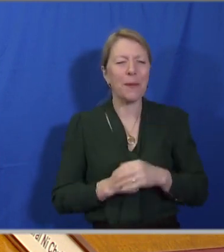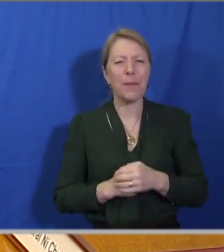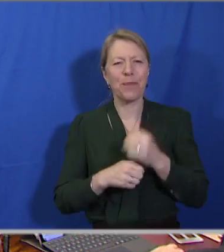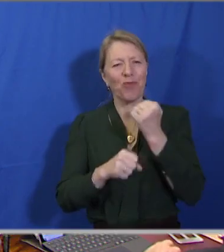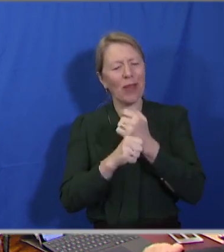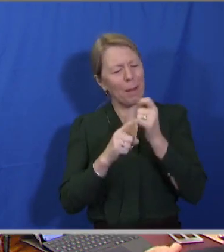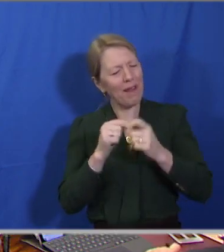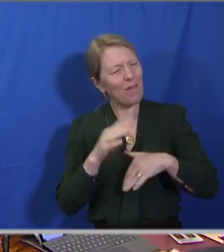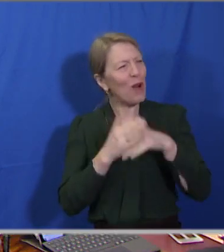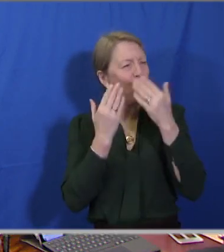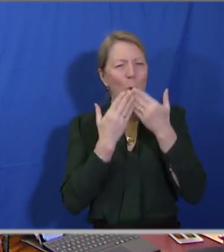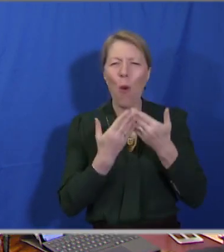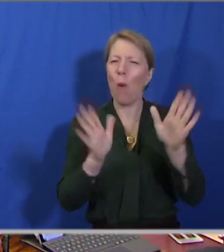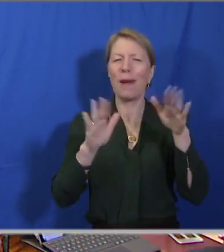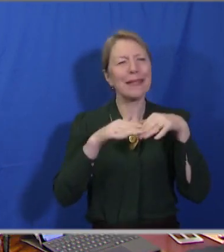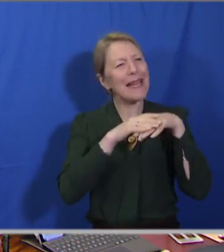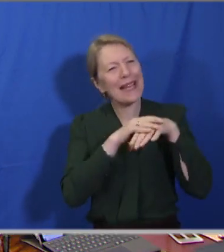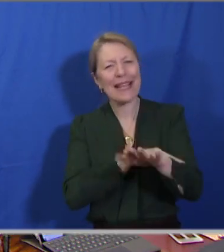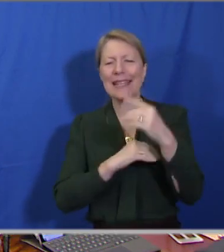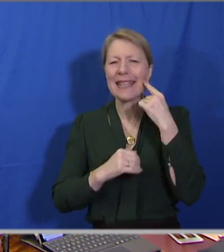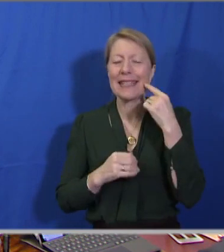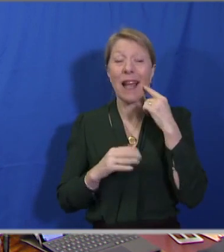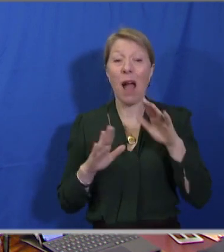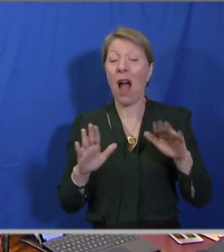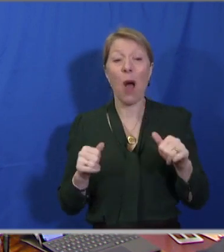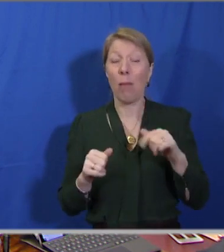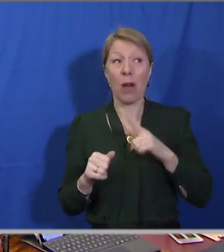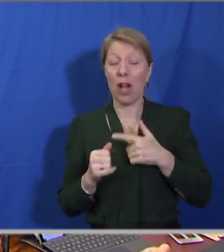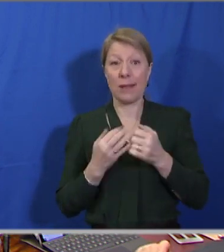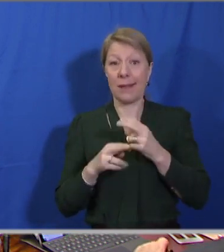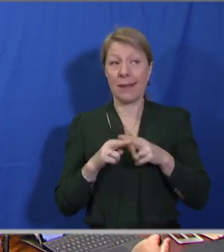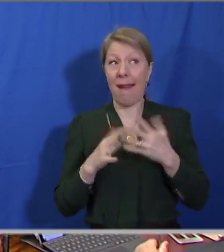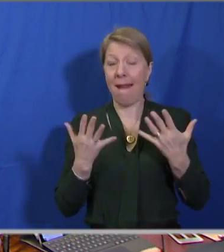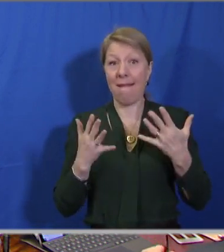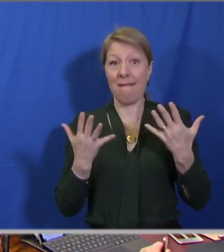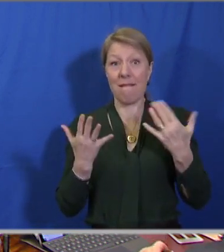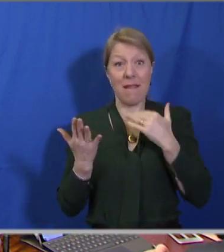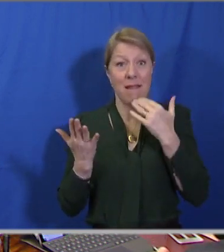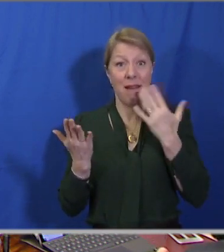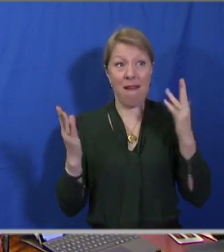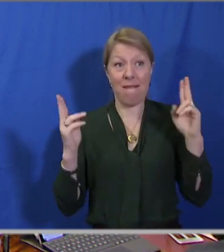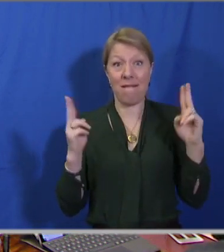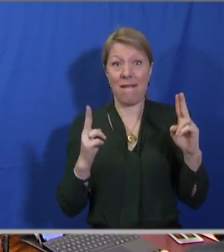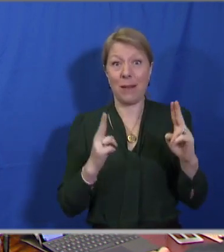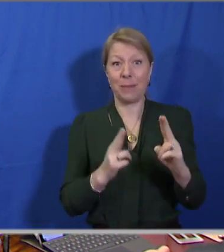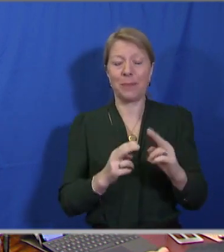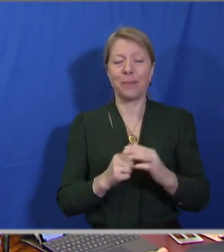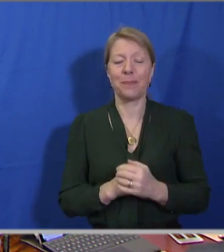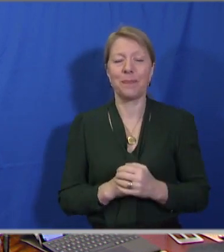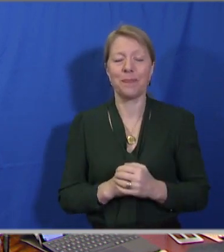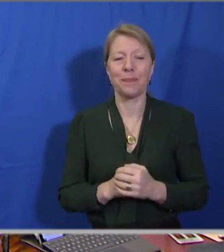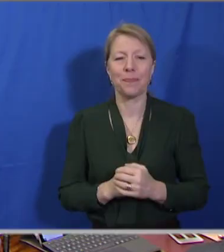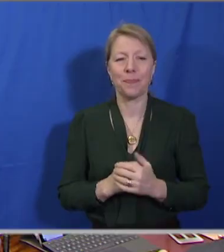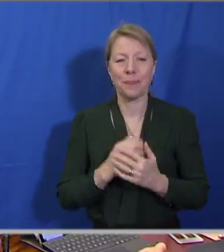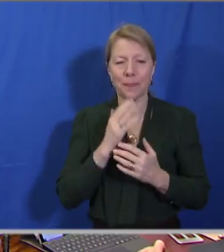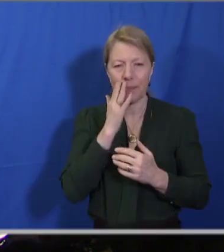accessible? So that would be the main thrust of my question, Chair. Yep. So on workforce issue, can I ask someone on the